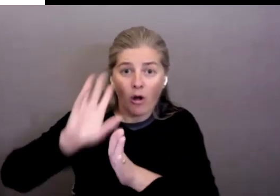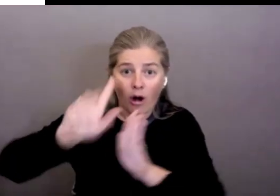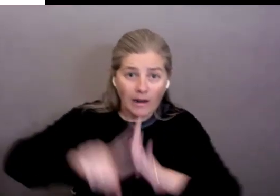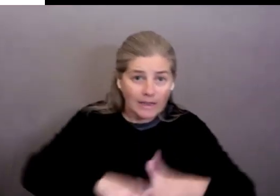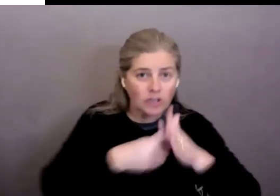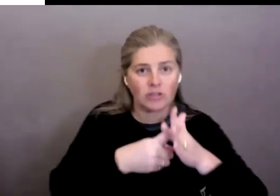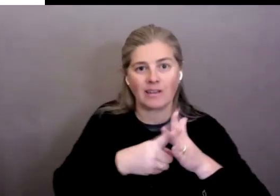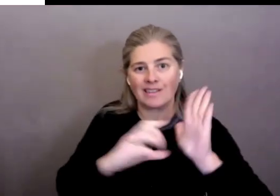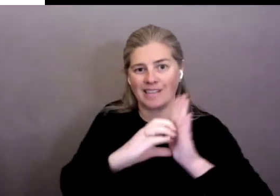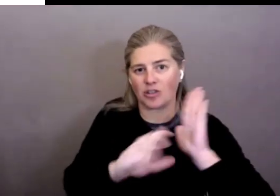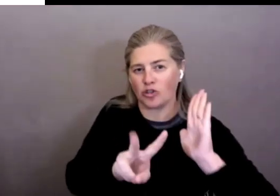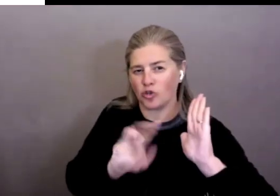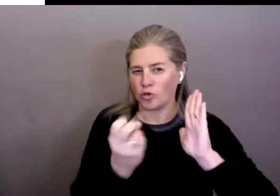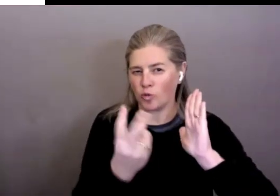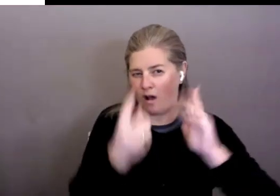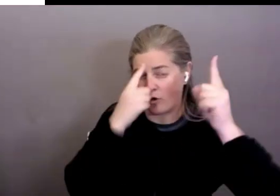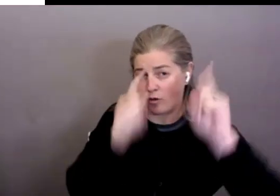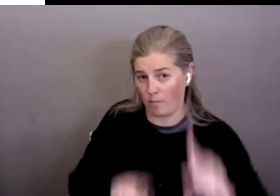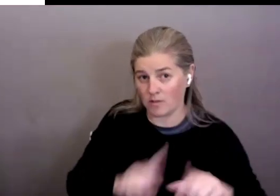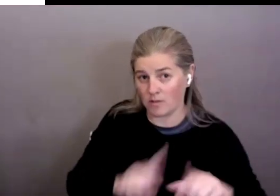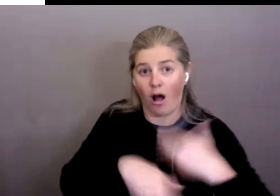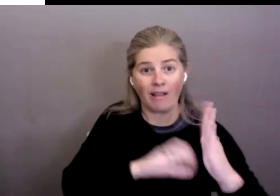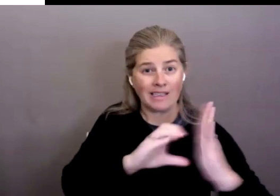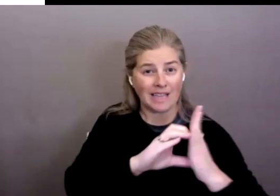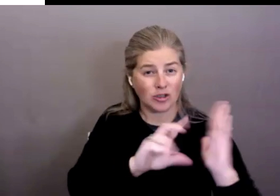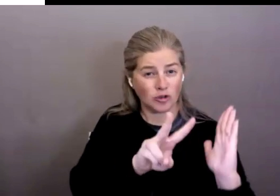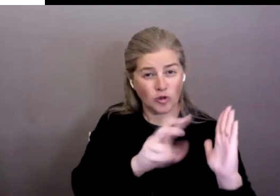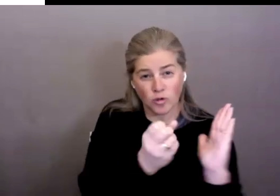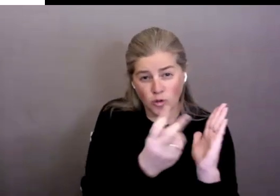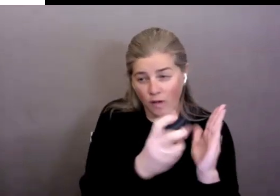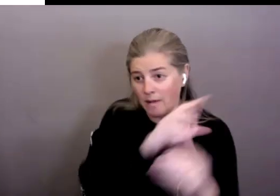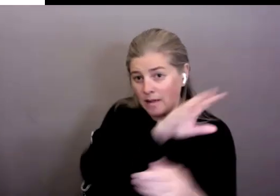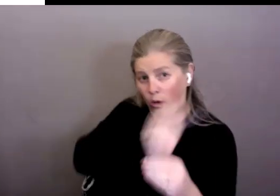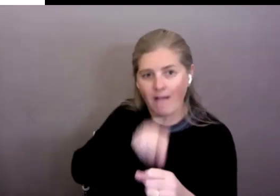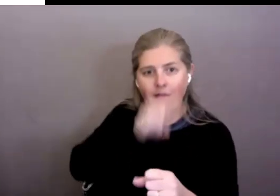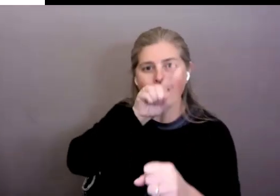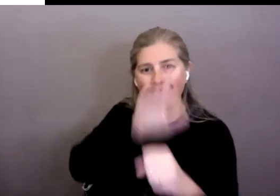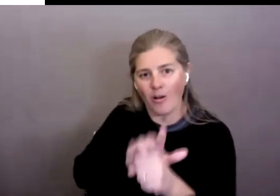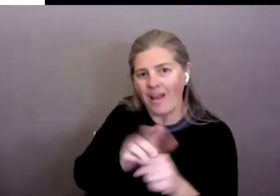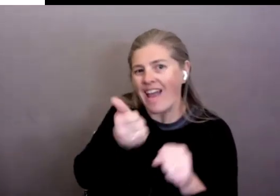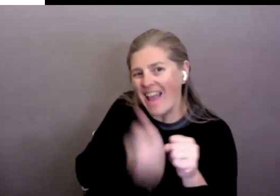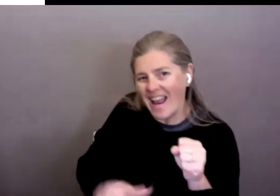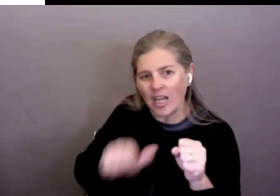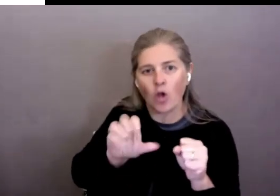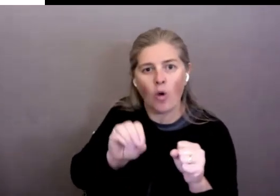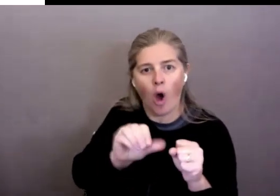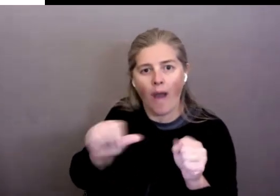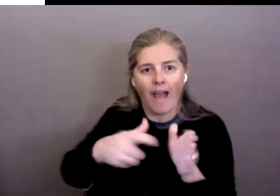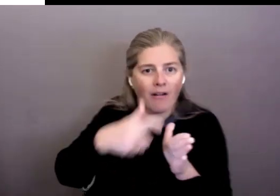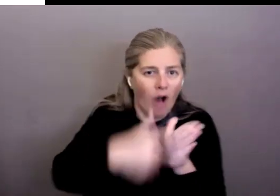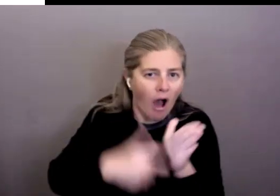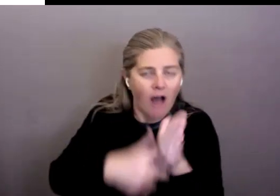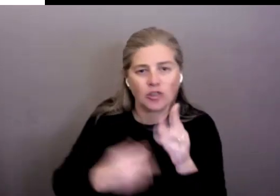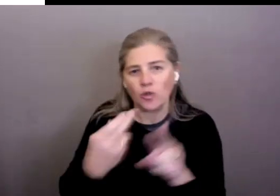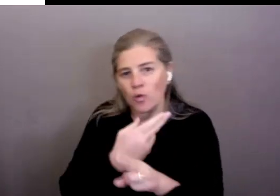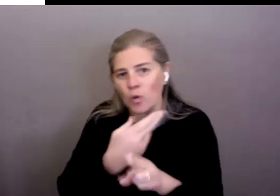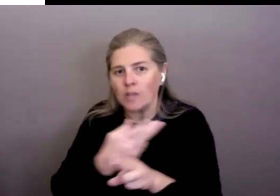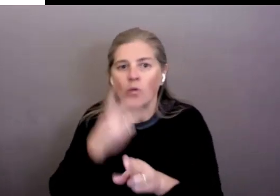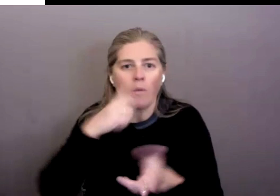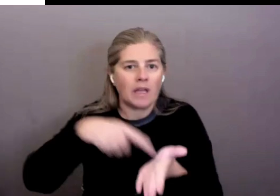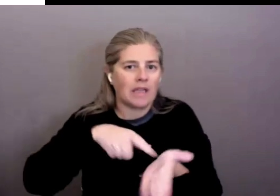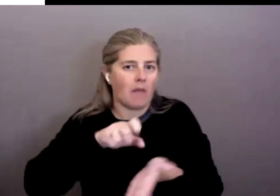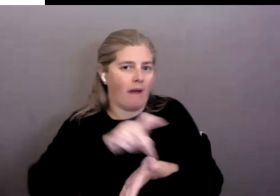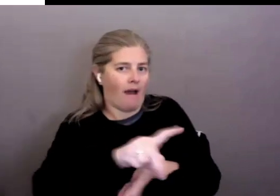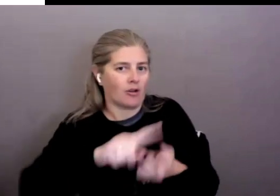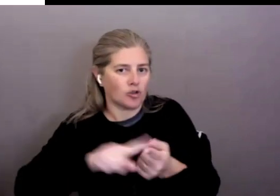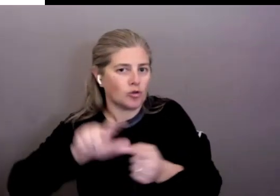agreements. All Section 212 agreements must incorporate a guarantee that any OAA cost used in development will be reimbursed to the AAA by the